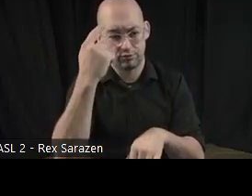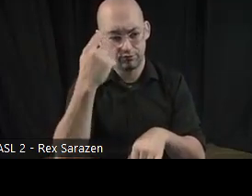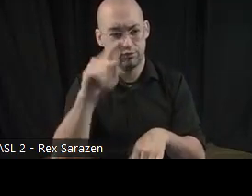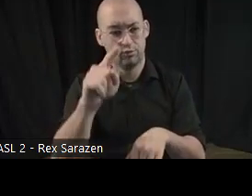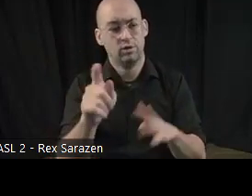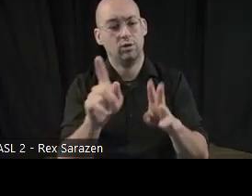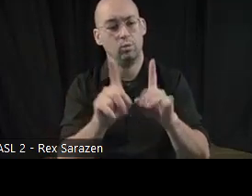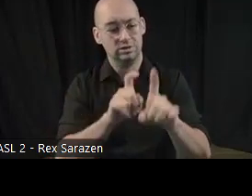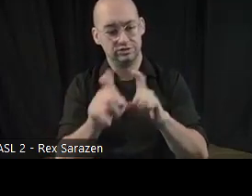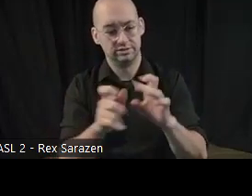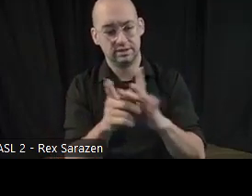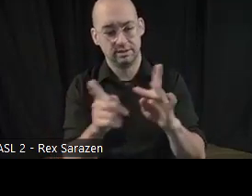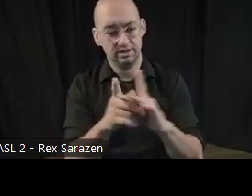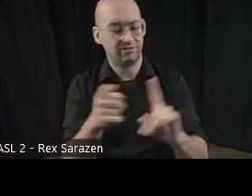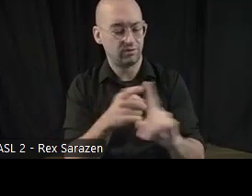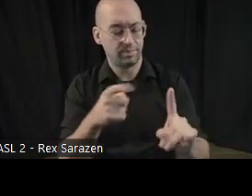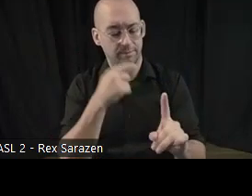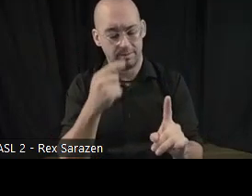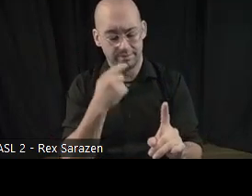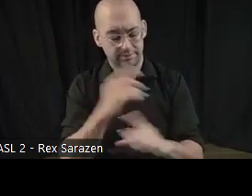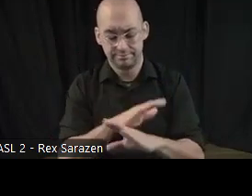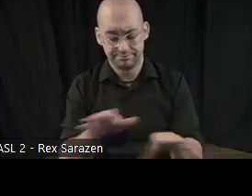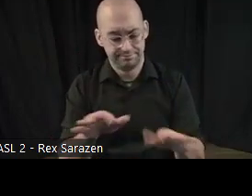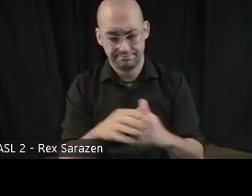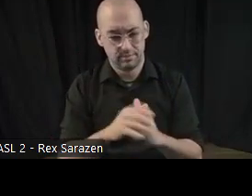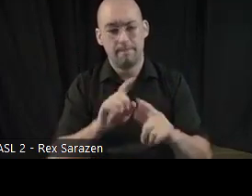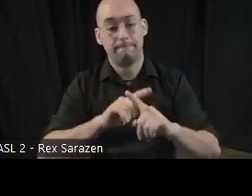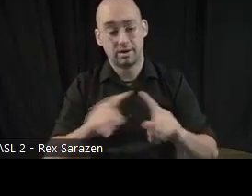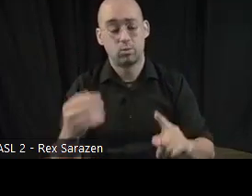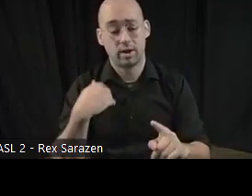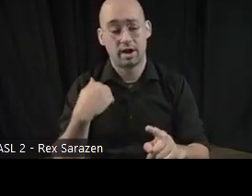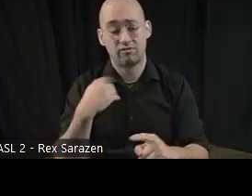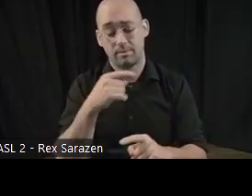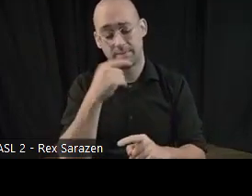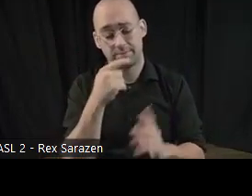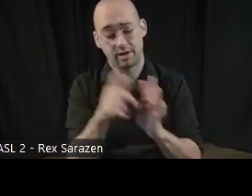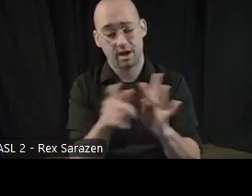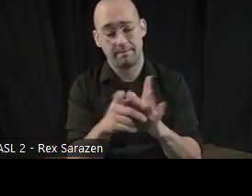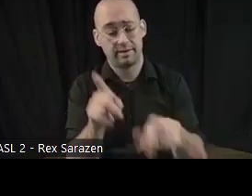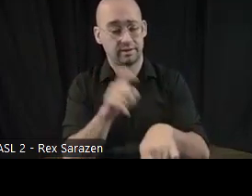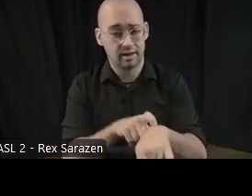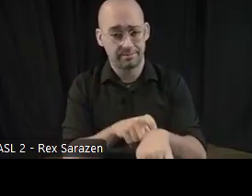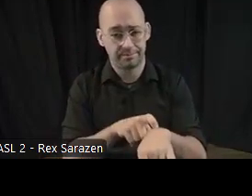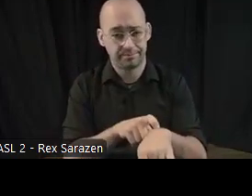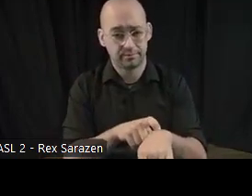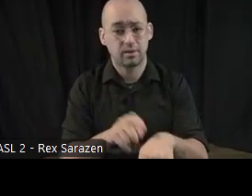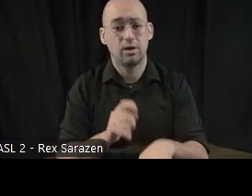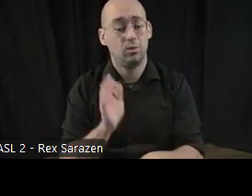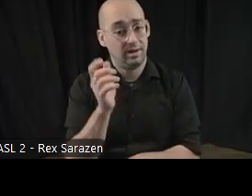attendees. However, we do have a public comment period. And so we ask you to hold your comments